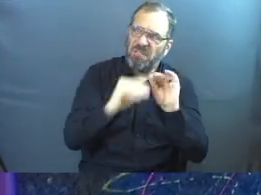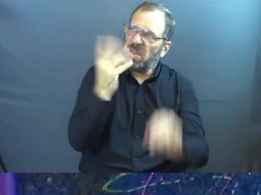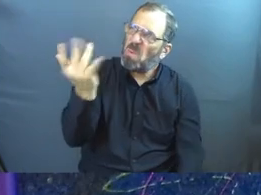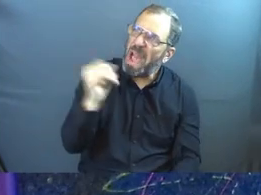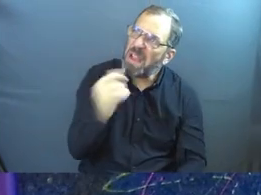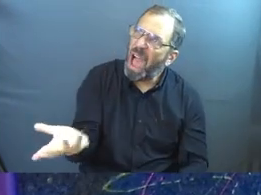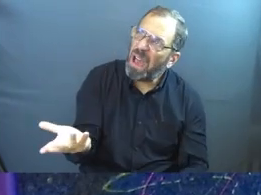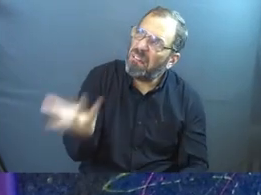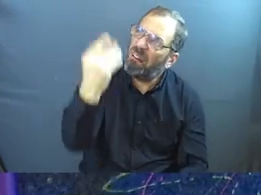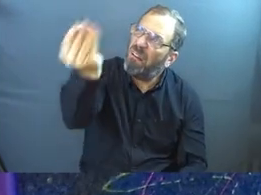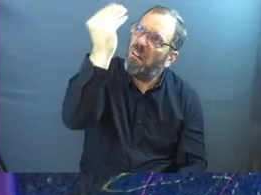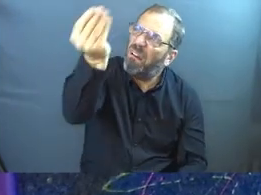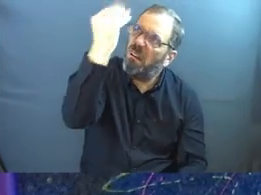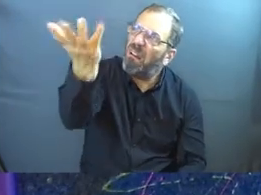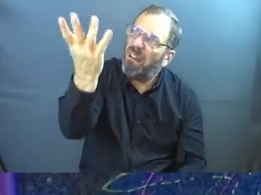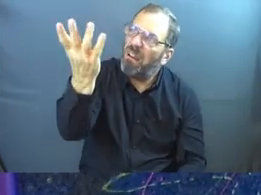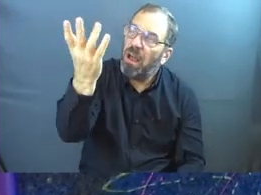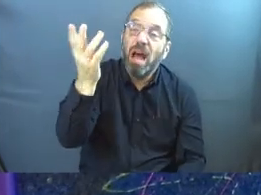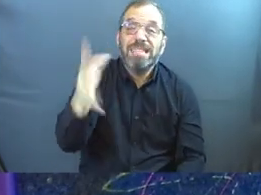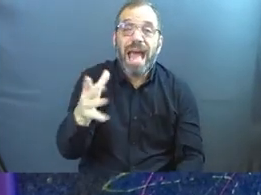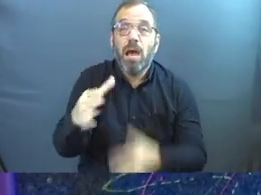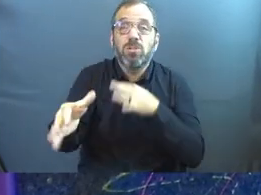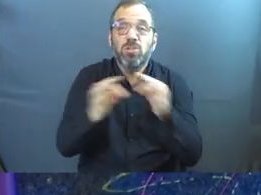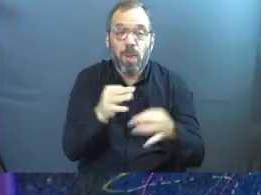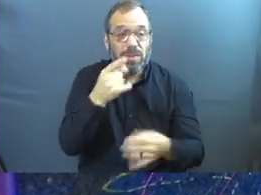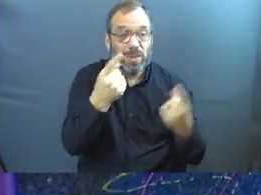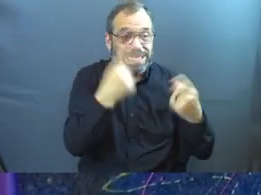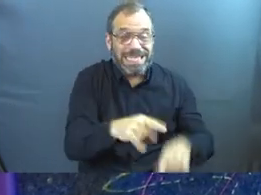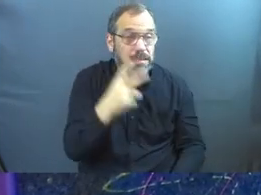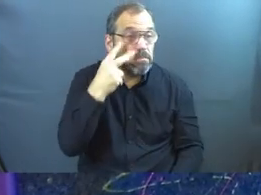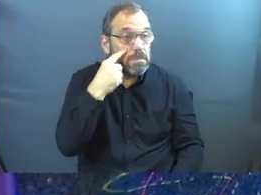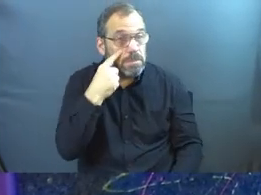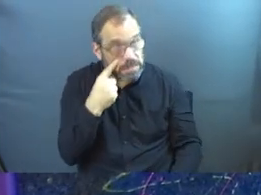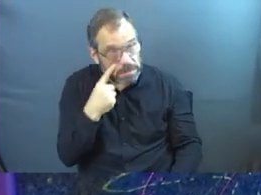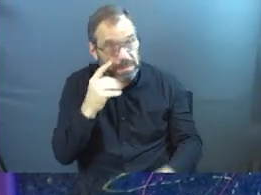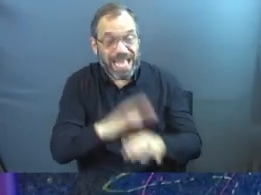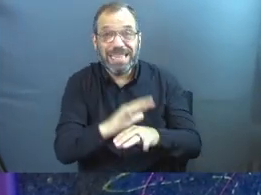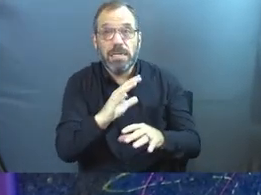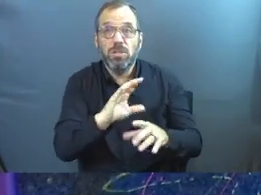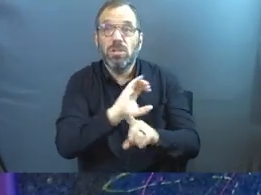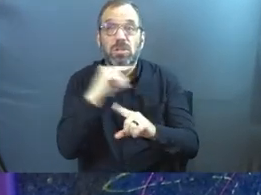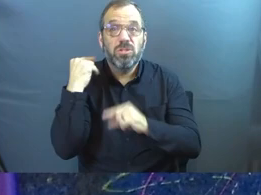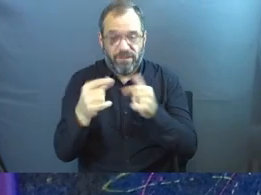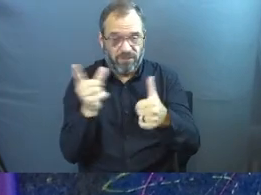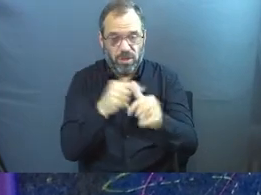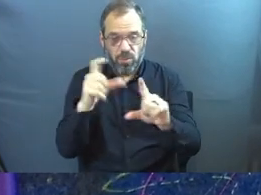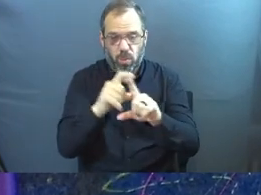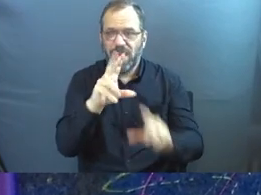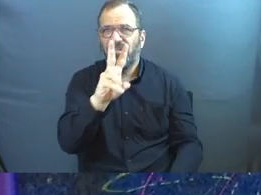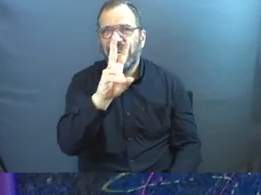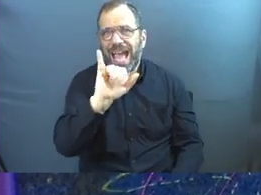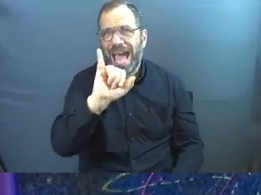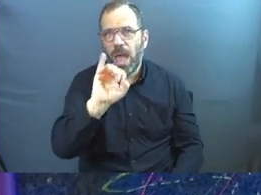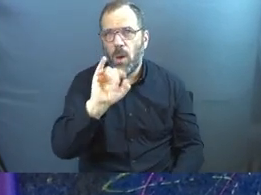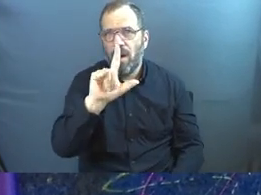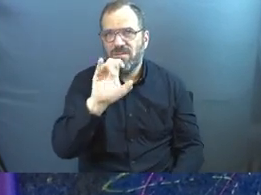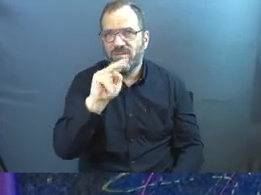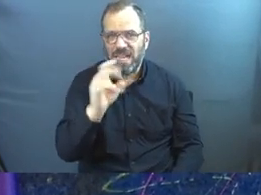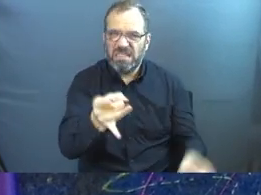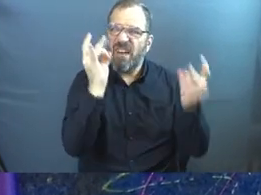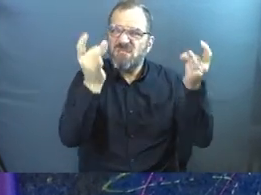fixed this yet, God? When he goes to describe what it is that he's seen in this corrupt generation, the first word he uses is violence.